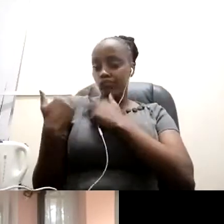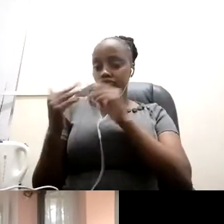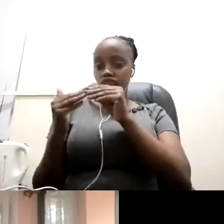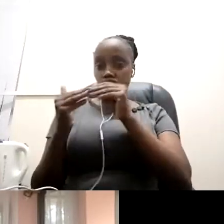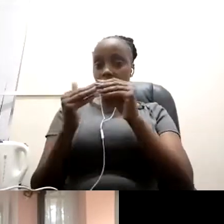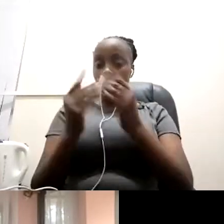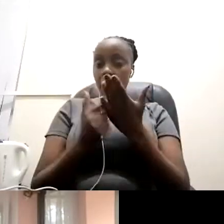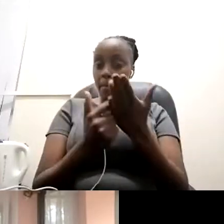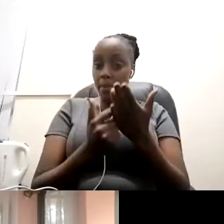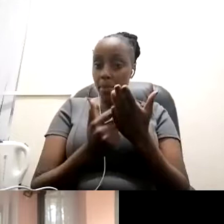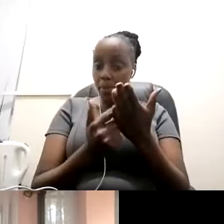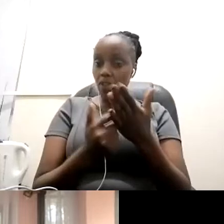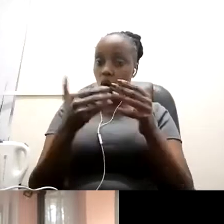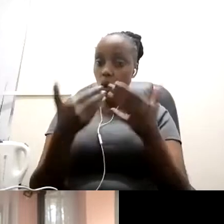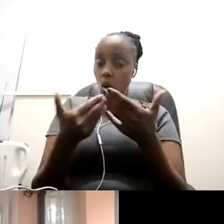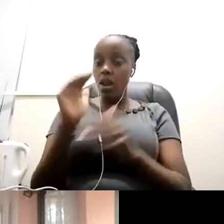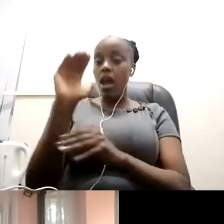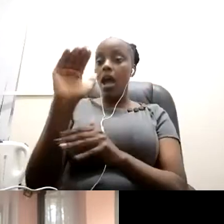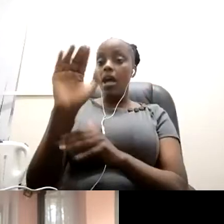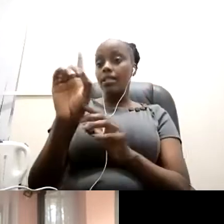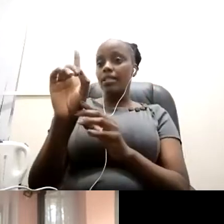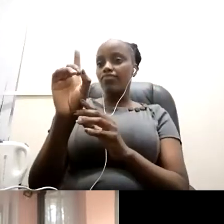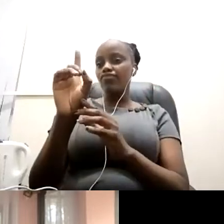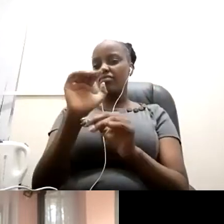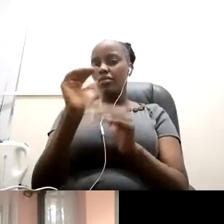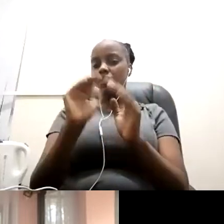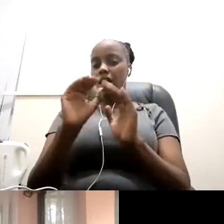speak or ask your questions through the Zoom